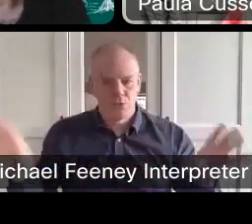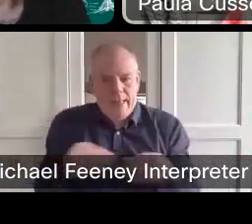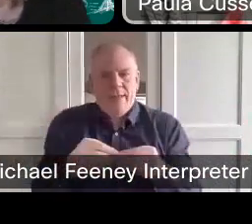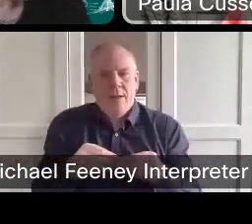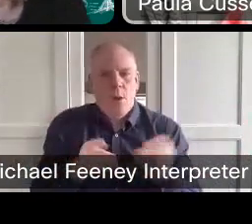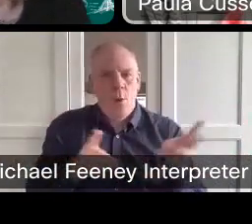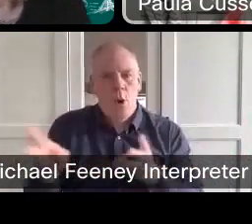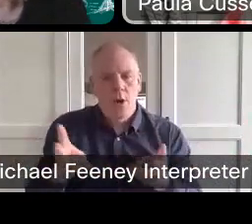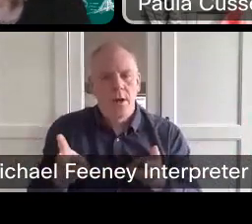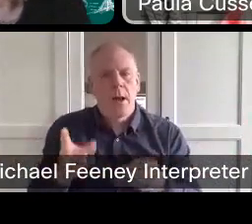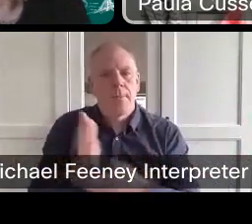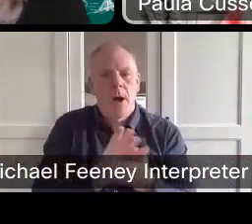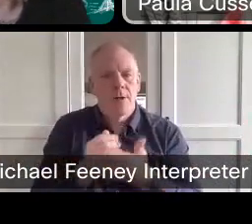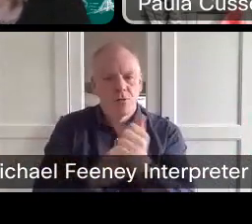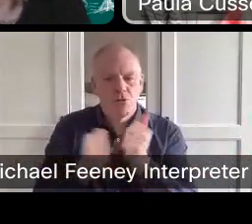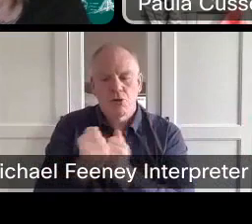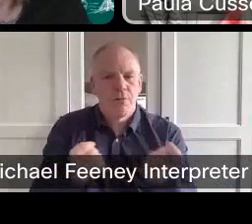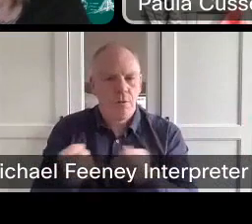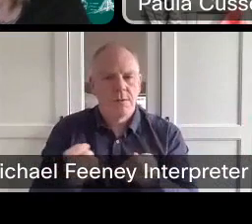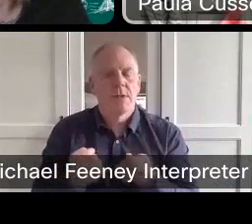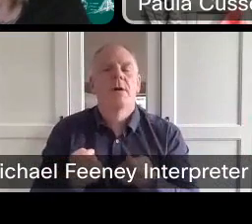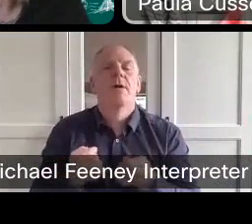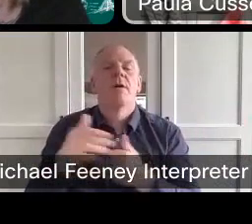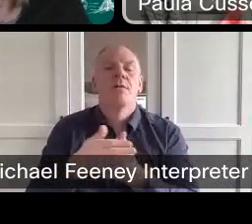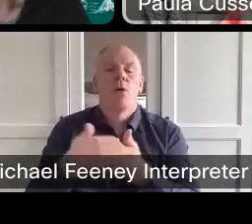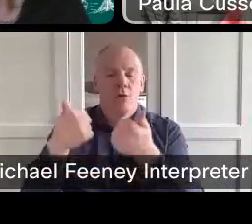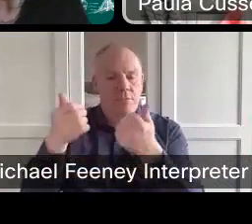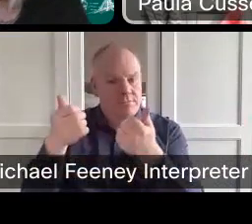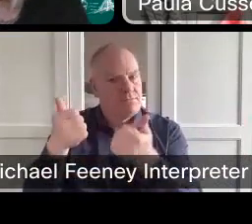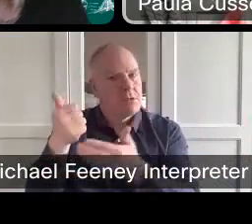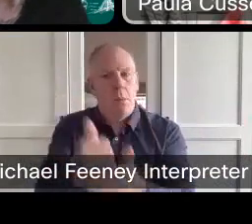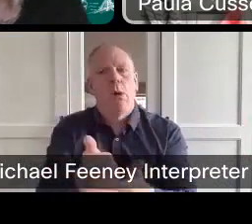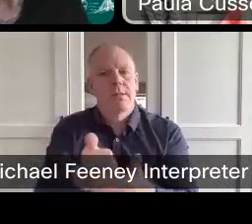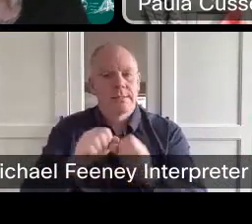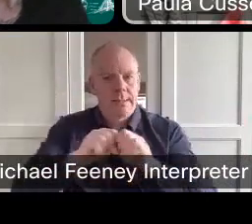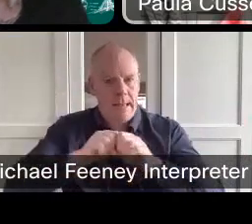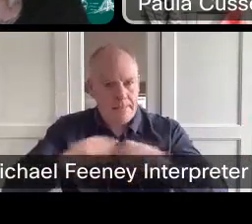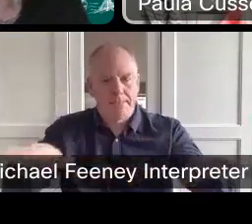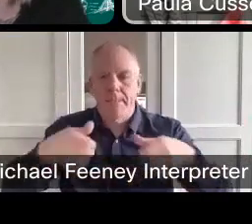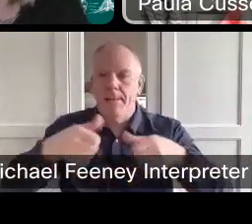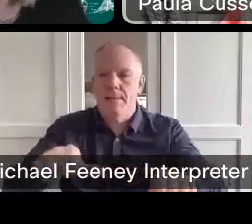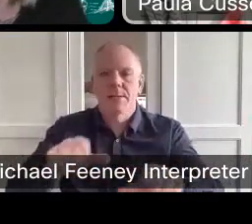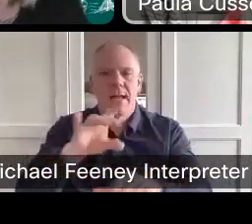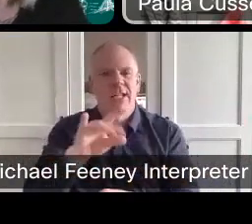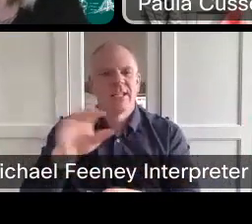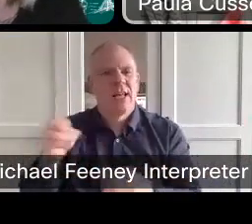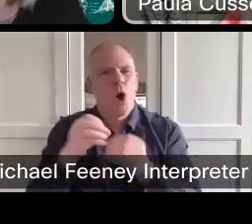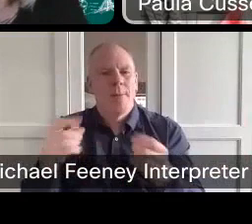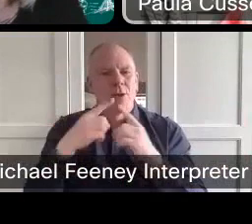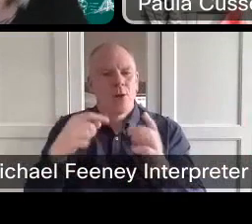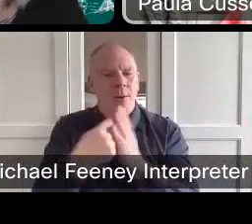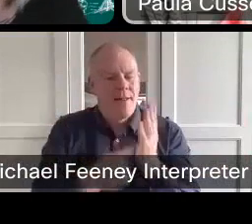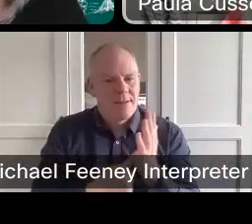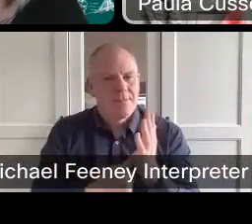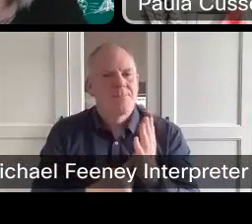to actually support the role and implementation of the HSE open disclosure policy. So for us, that whole leadership role going forward is going to